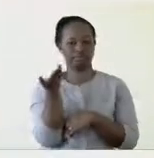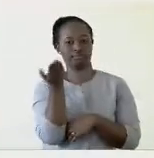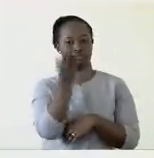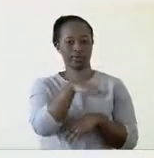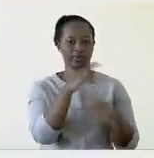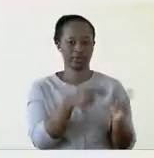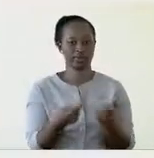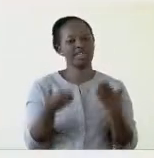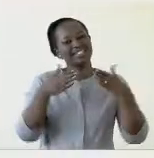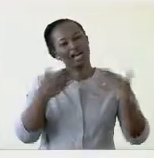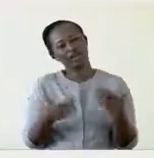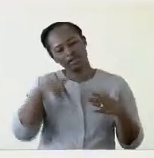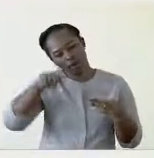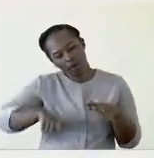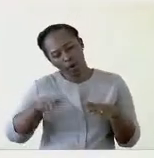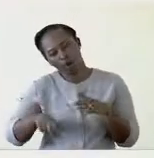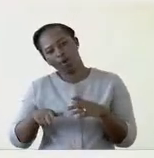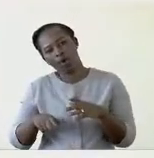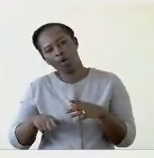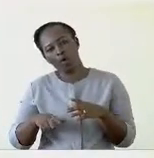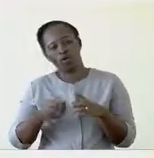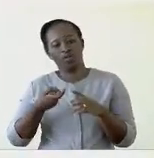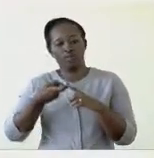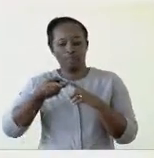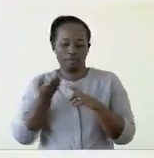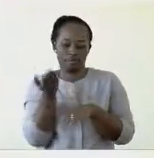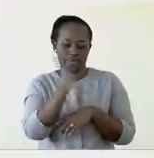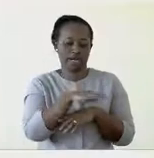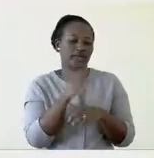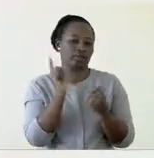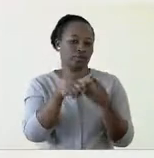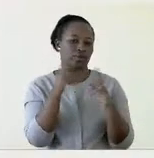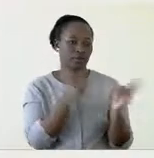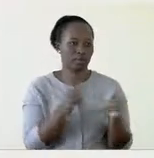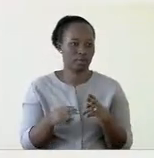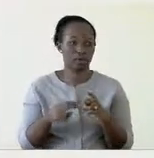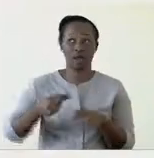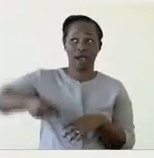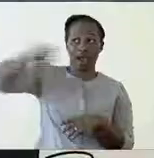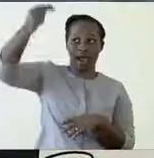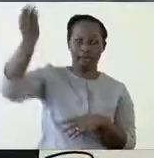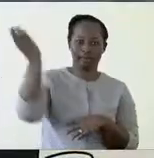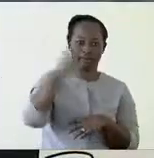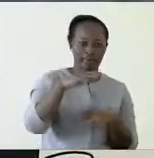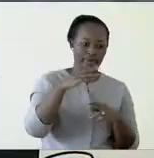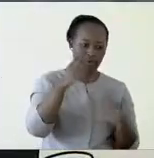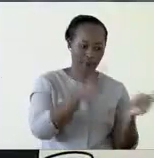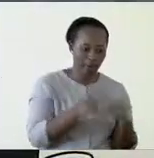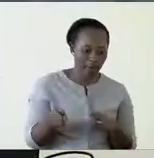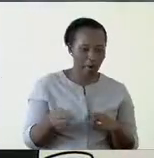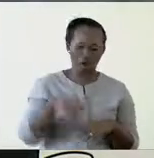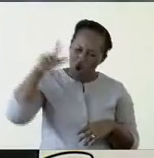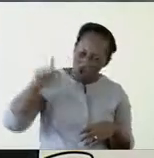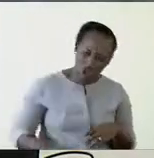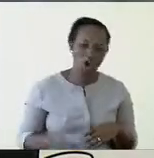or from low extremes back to normal. From high, bring it back to normal. Then from